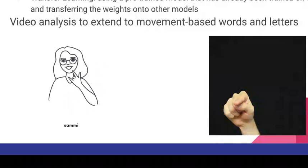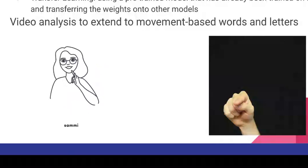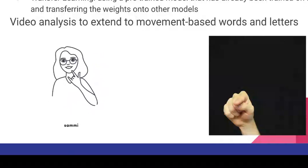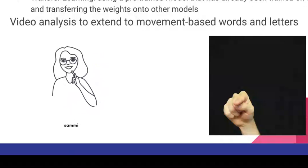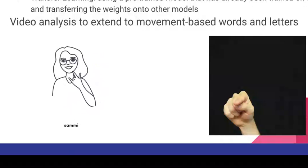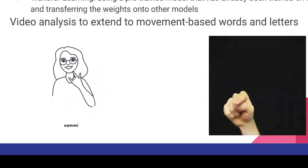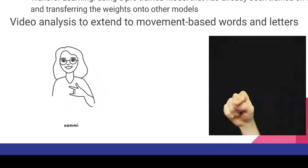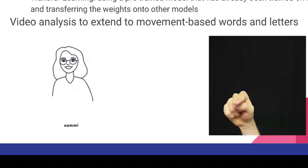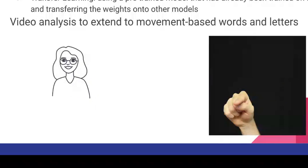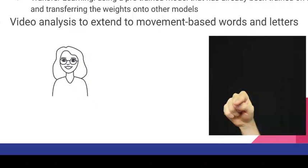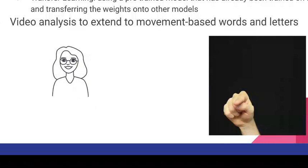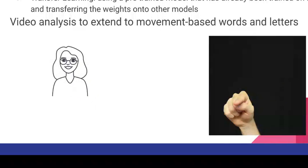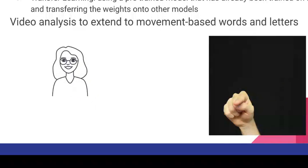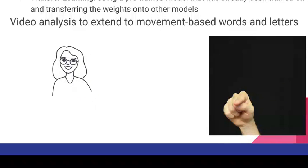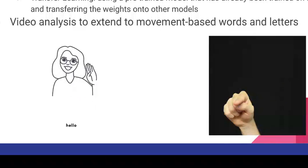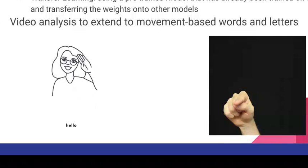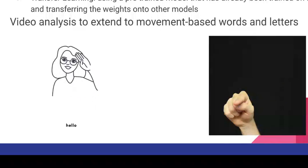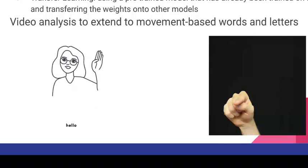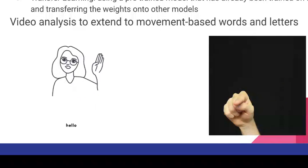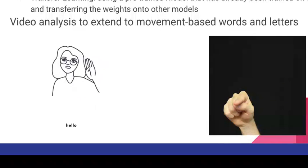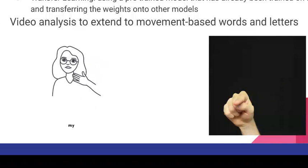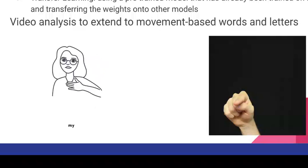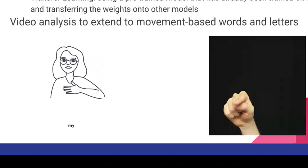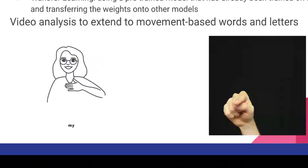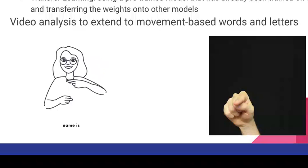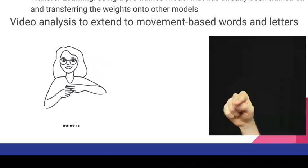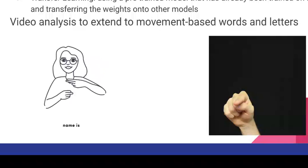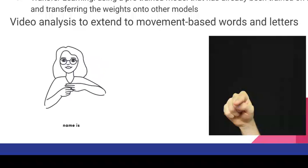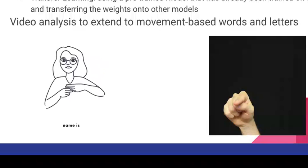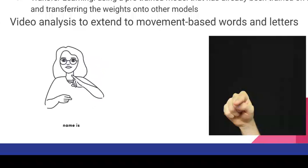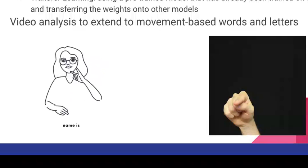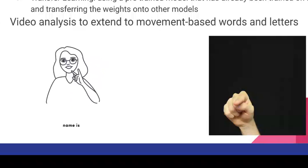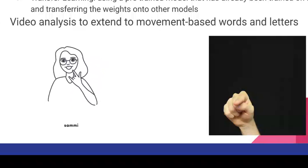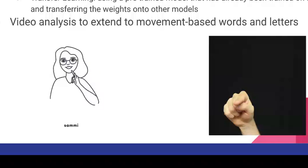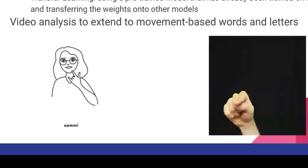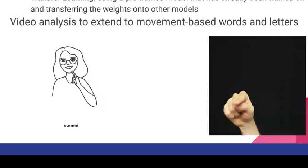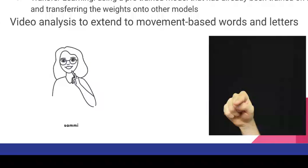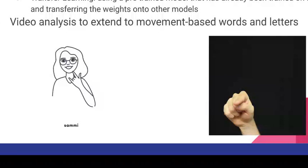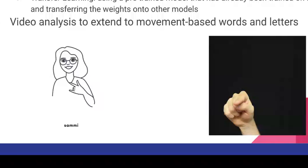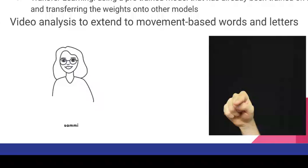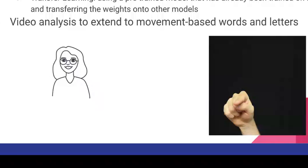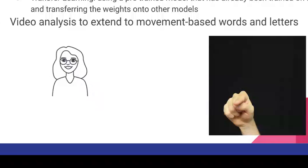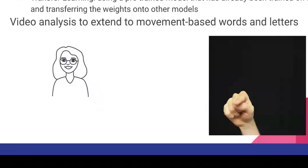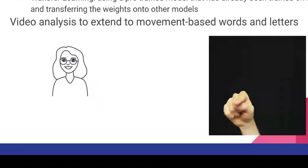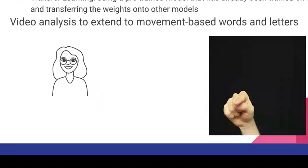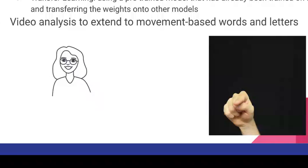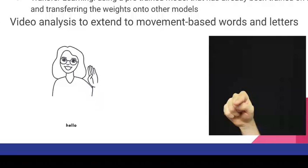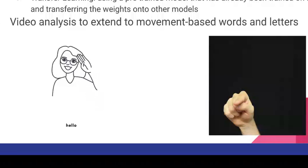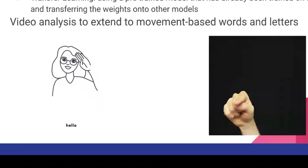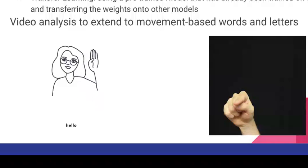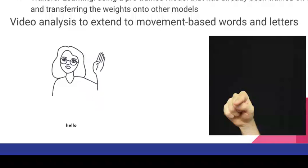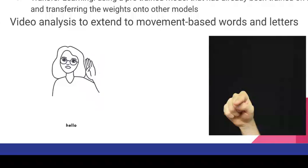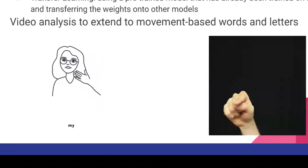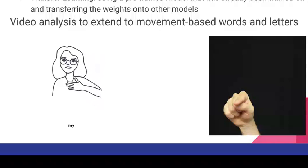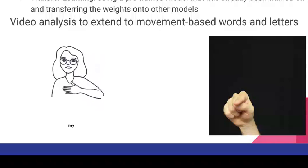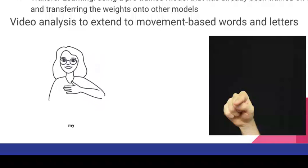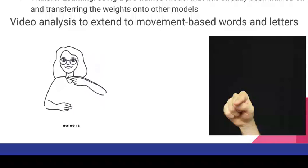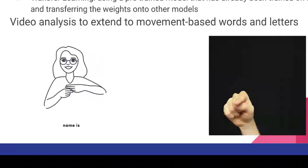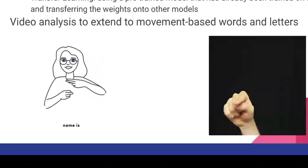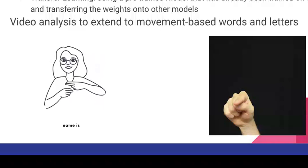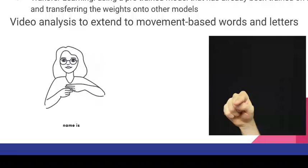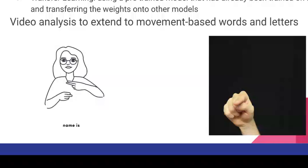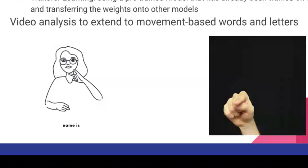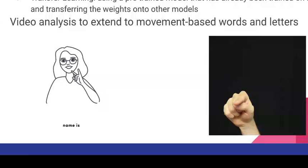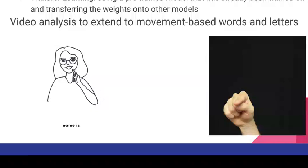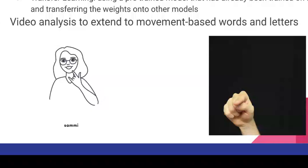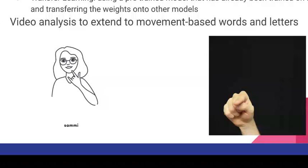definitely add other words and numbers that use images and would be able to be accurately represented in a static